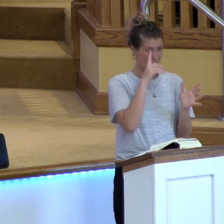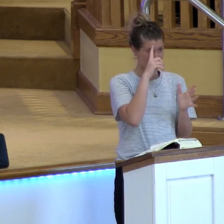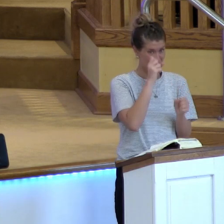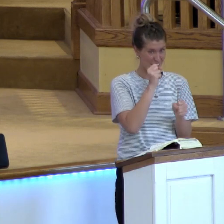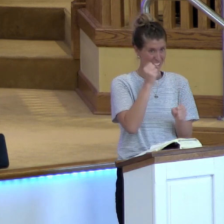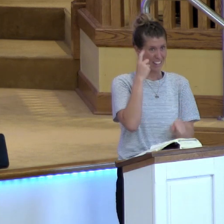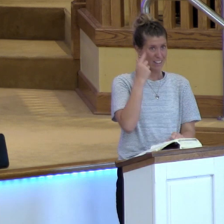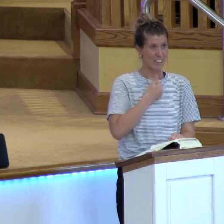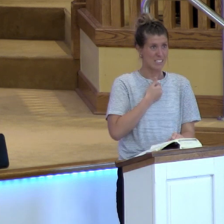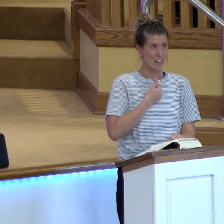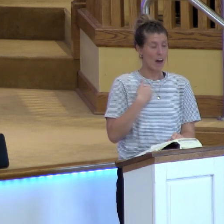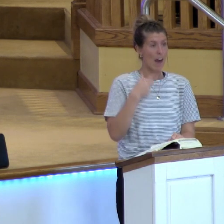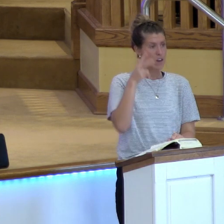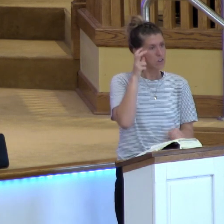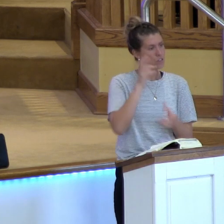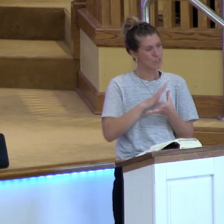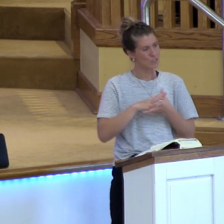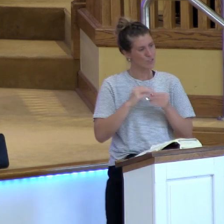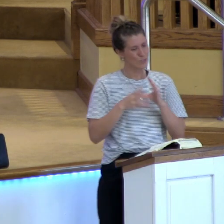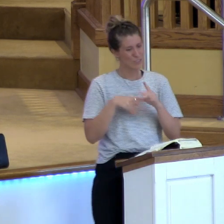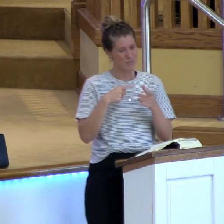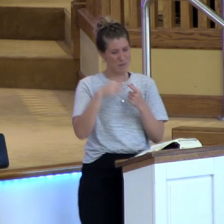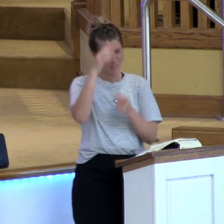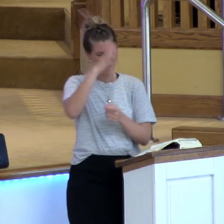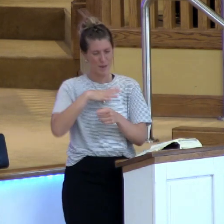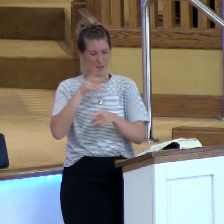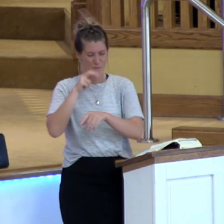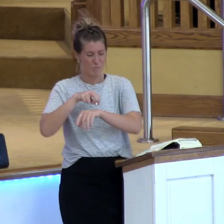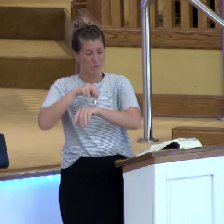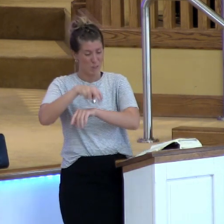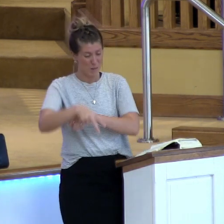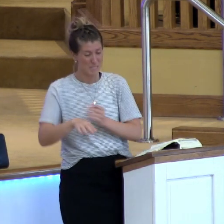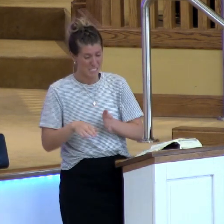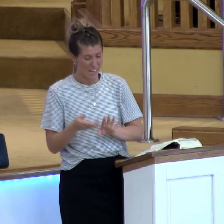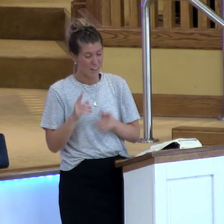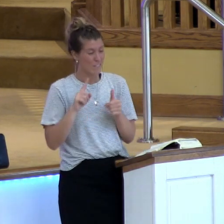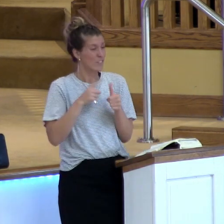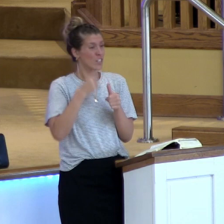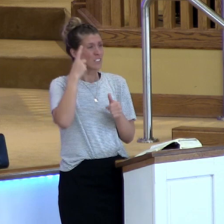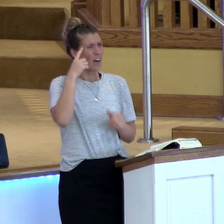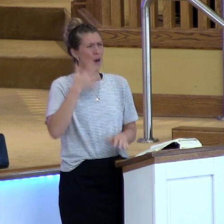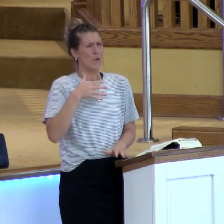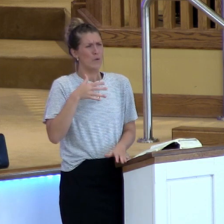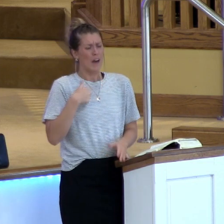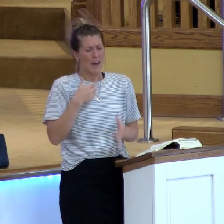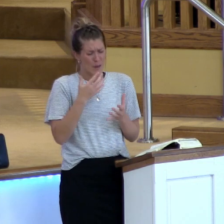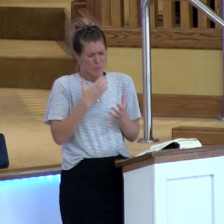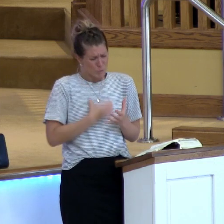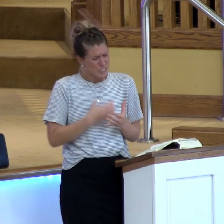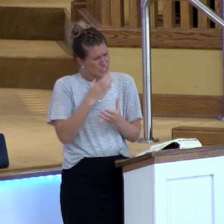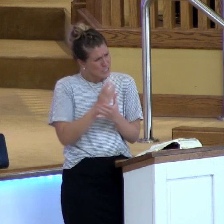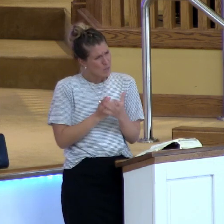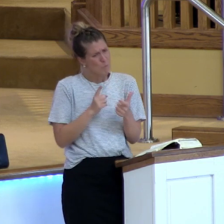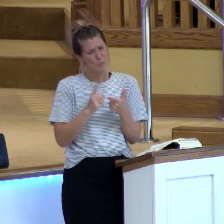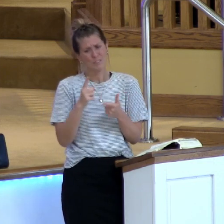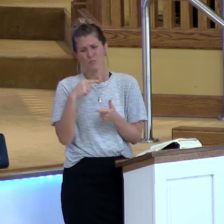yourself, as soon as I heard that story about the man who jumped off the Golden Gate Bridge, my first thought is, man, I wish somebody of faith would have told